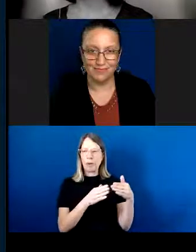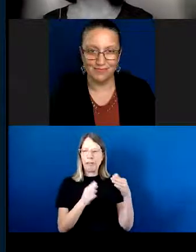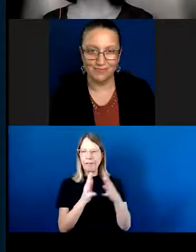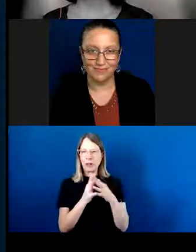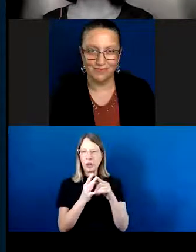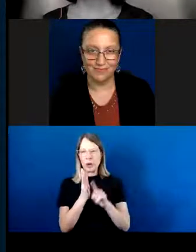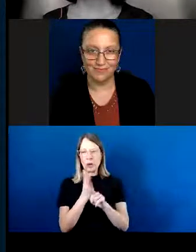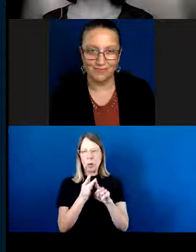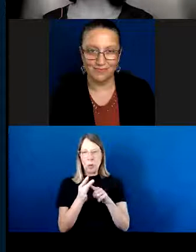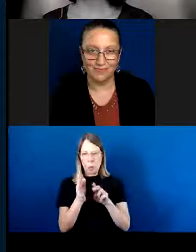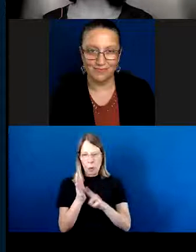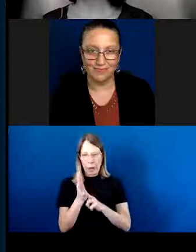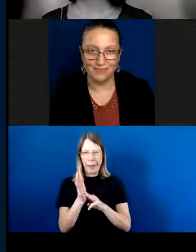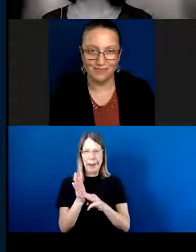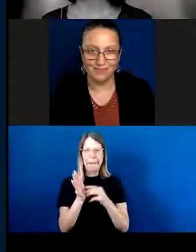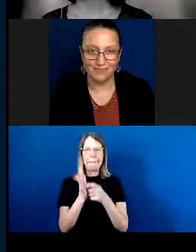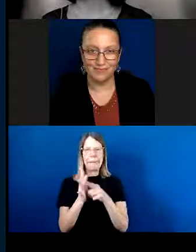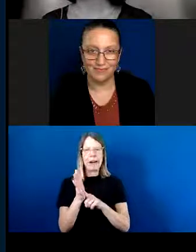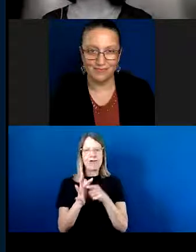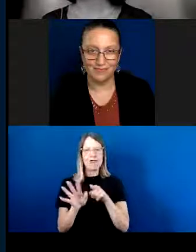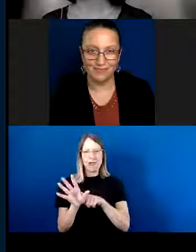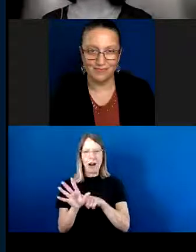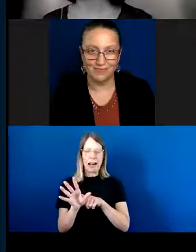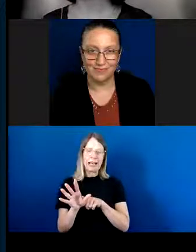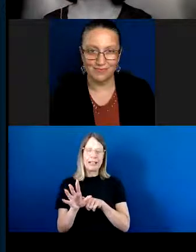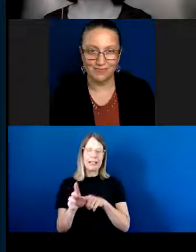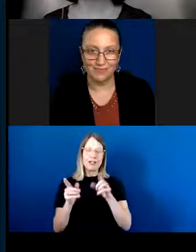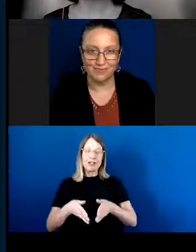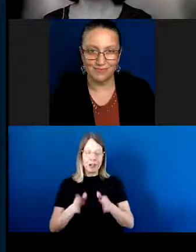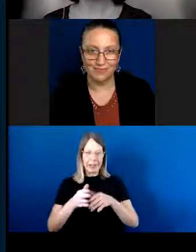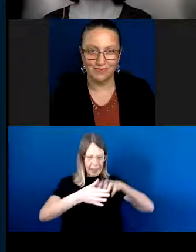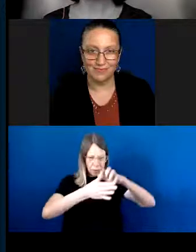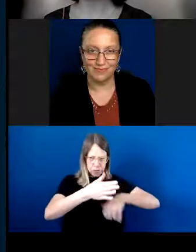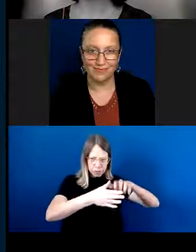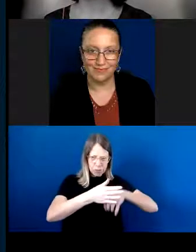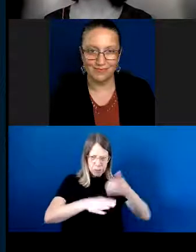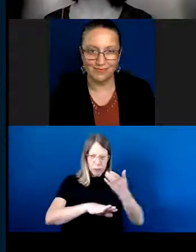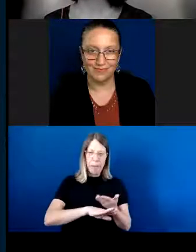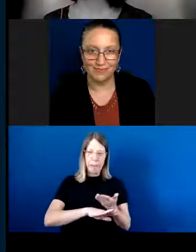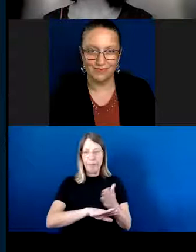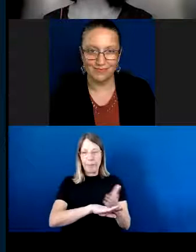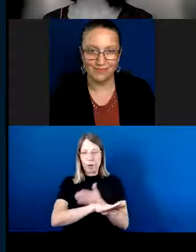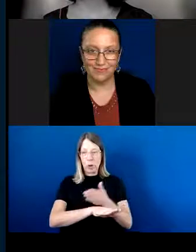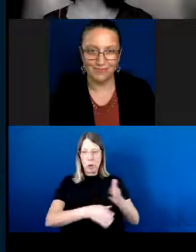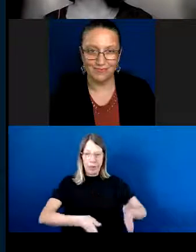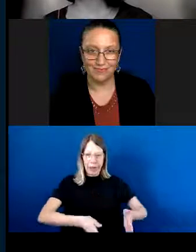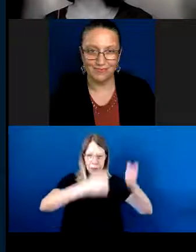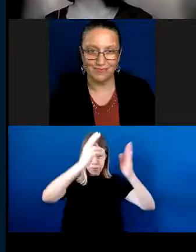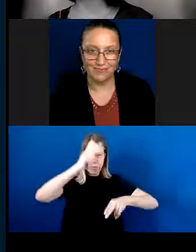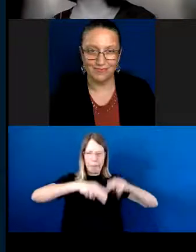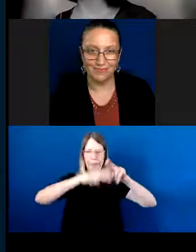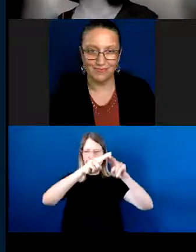an archaeological excavation was conducted in 2003 ahead of the building of a large apartment complex. The